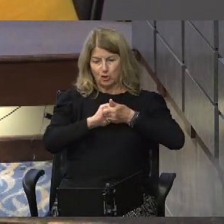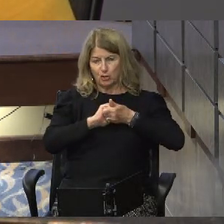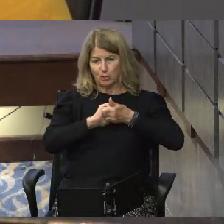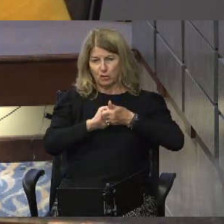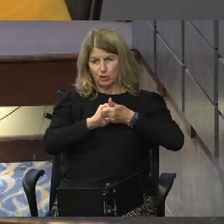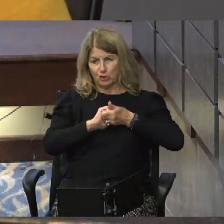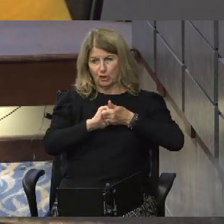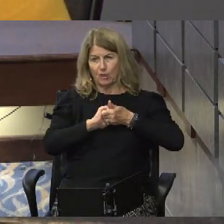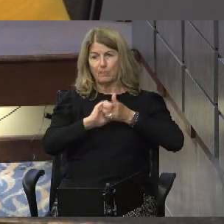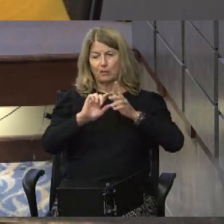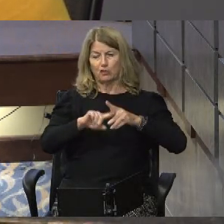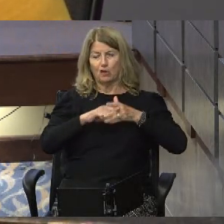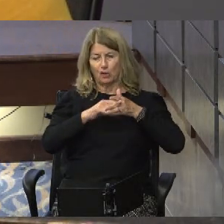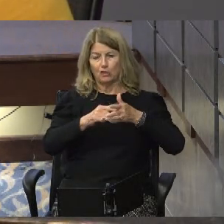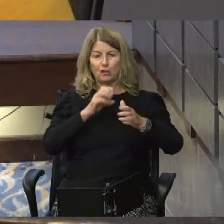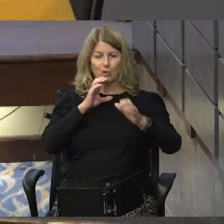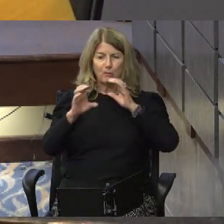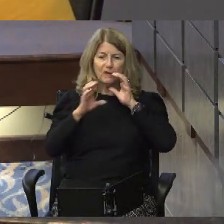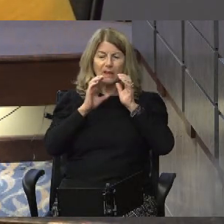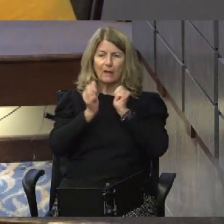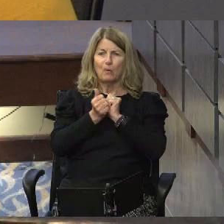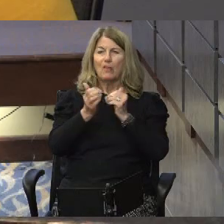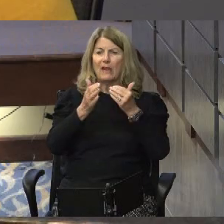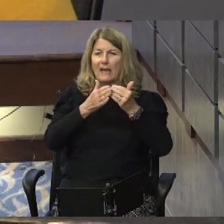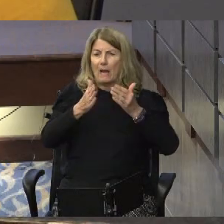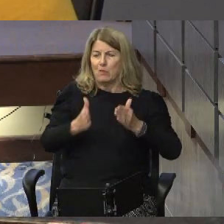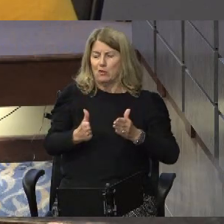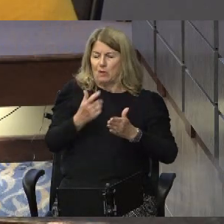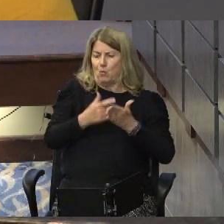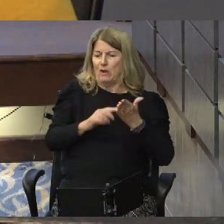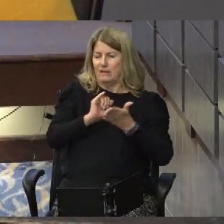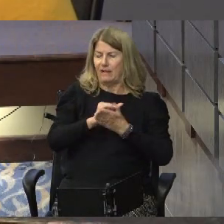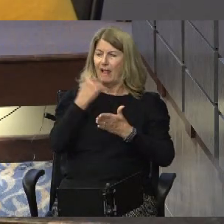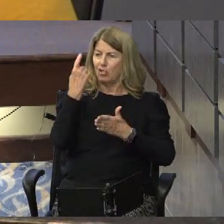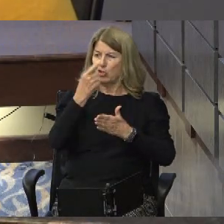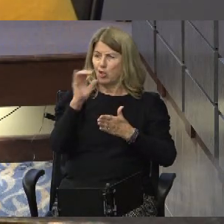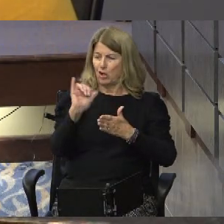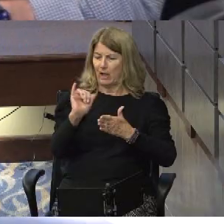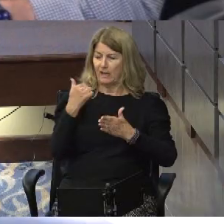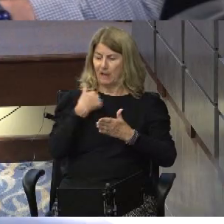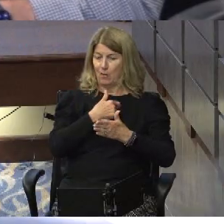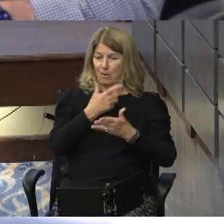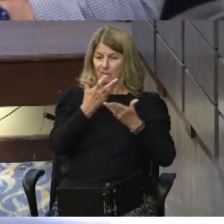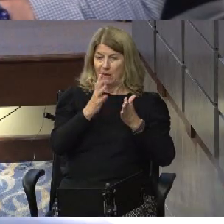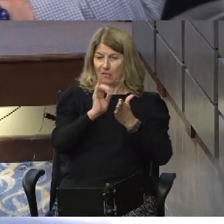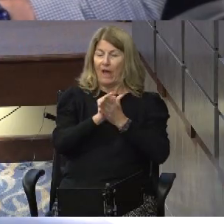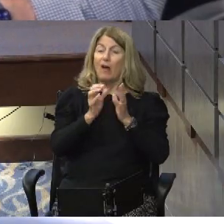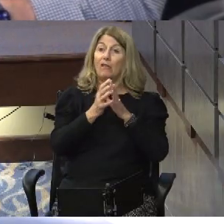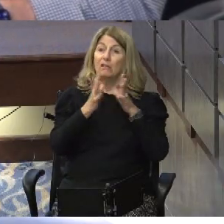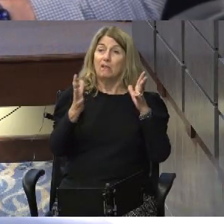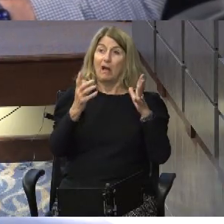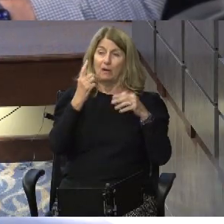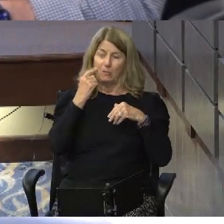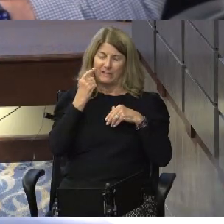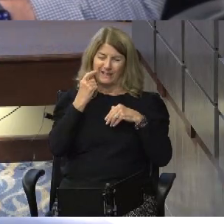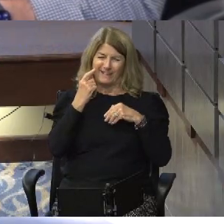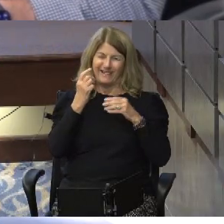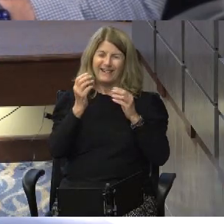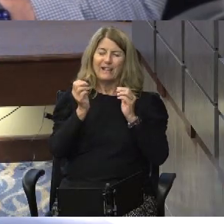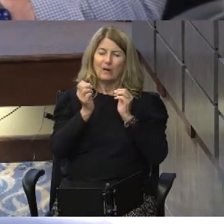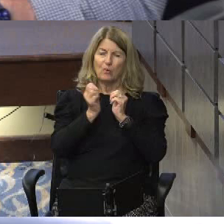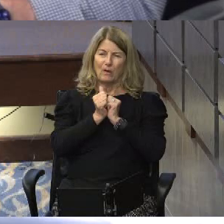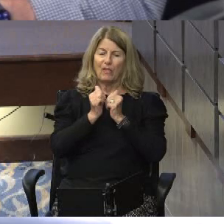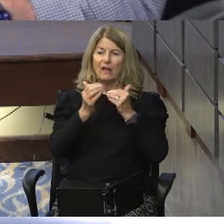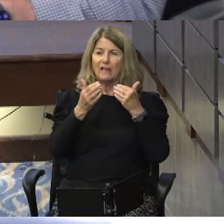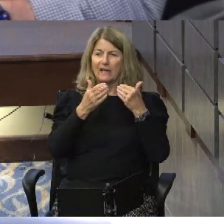communicate with your neighbors, do you know what that looks like? You know, we've done this a lot recently with neighbors